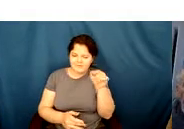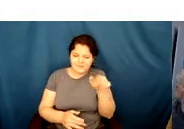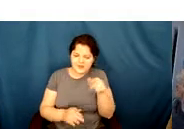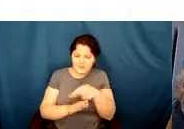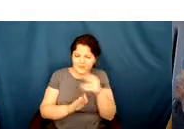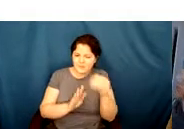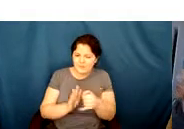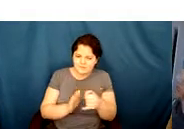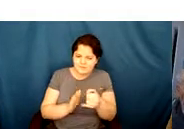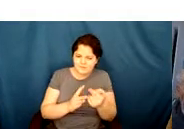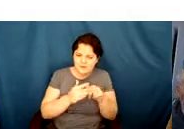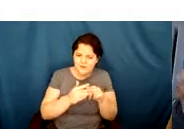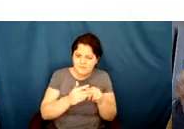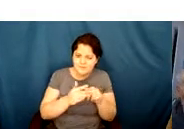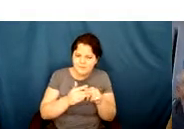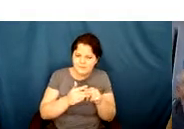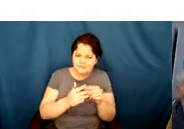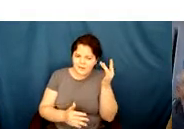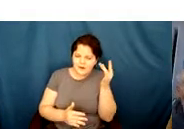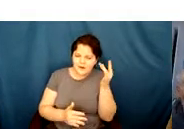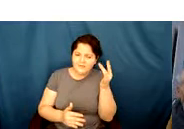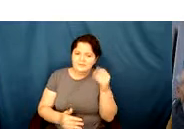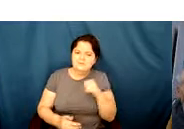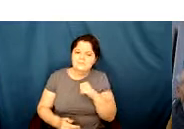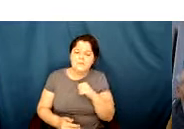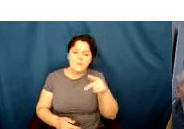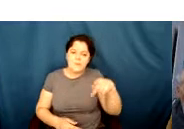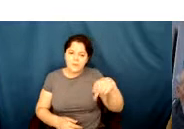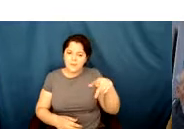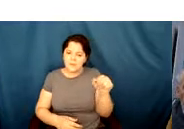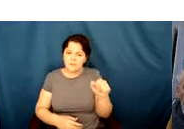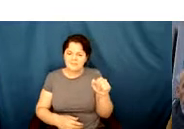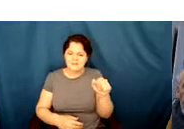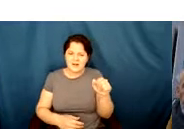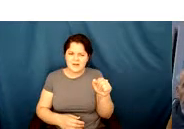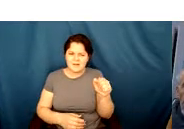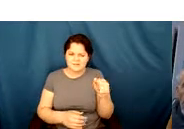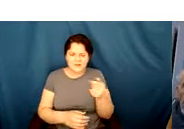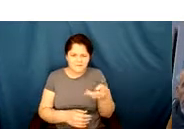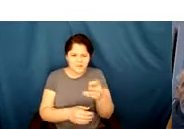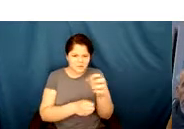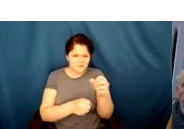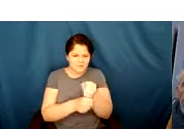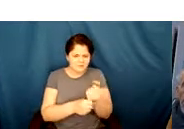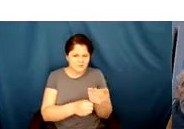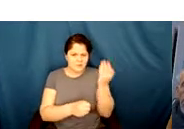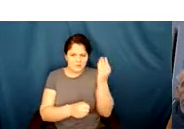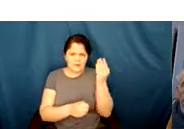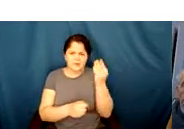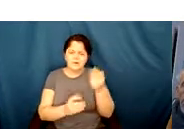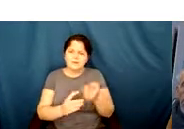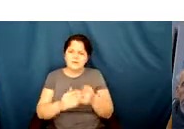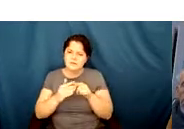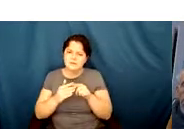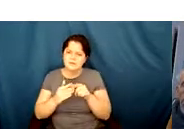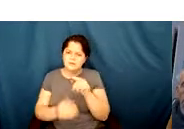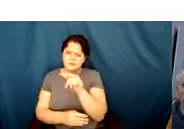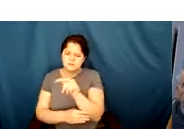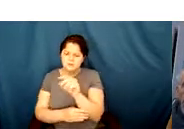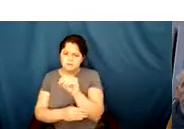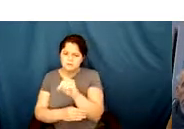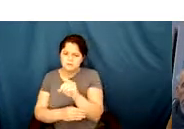project to begin with. So Port Authority a few years ago began a transit-oriented development program